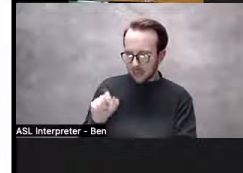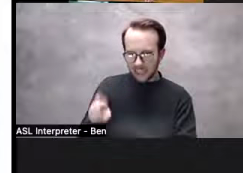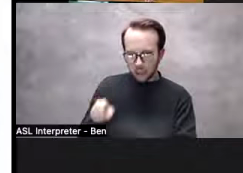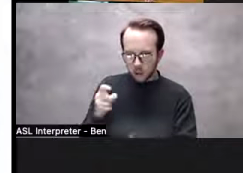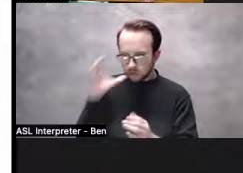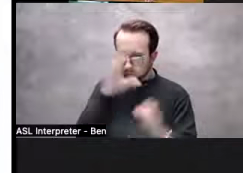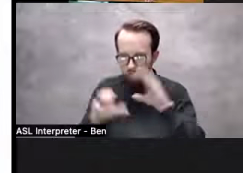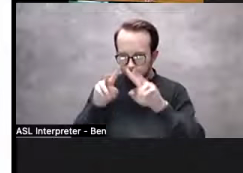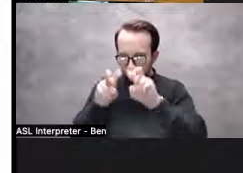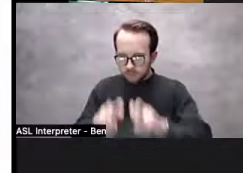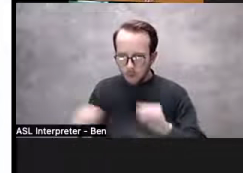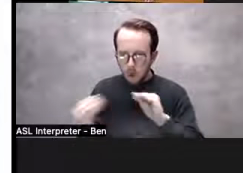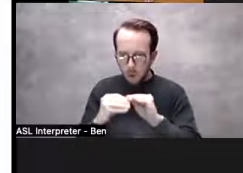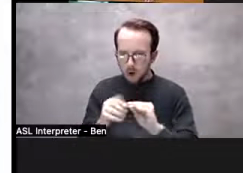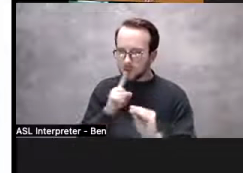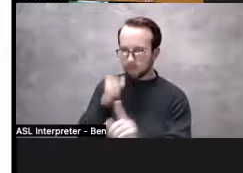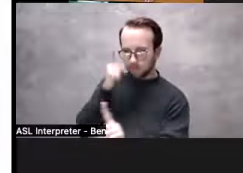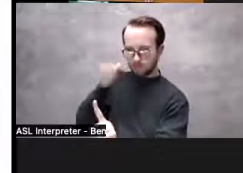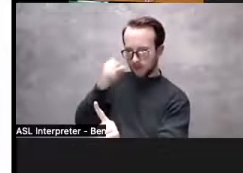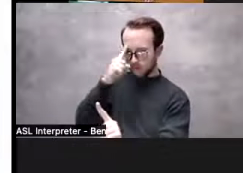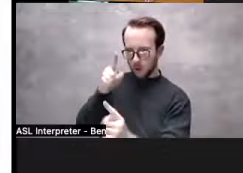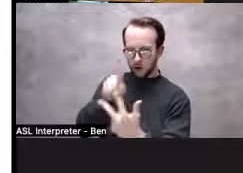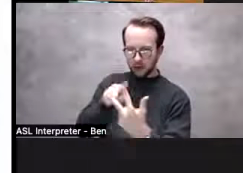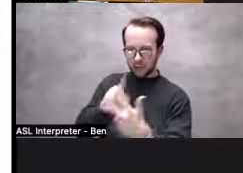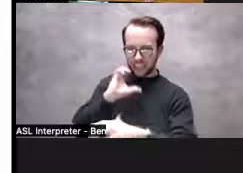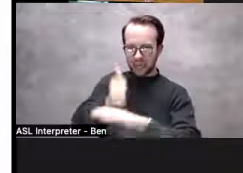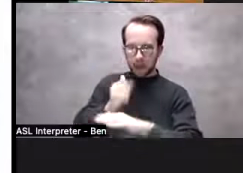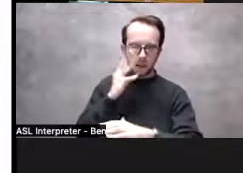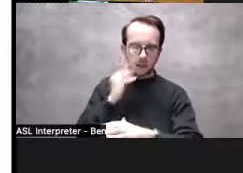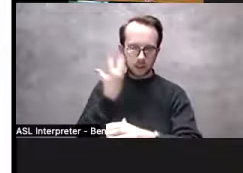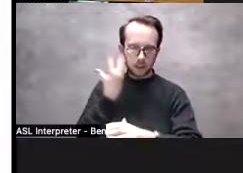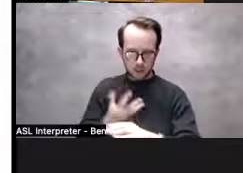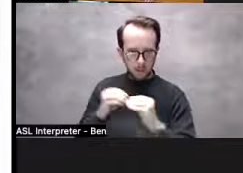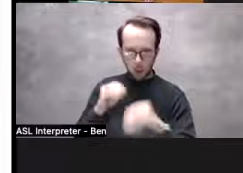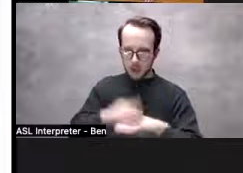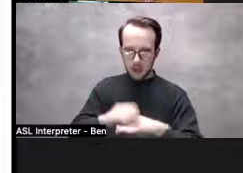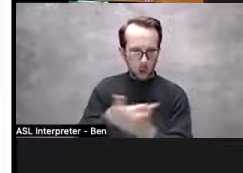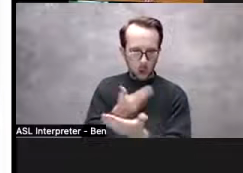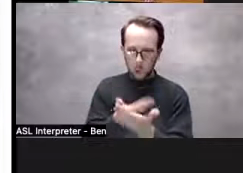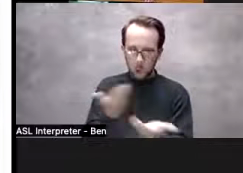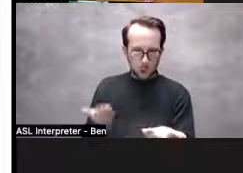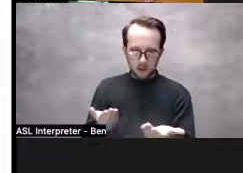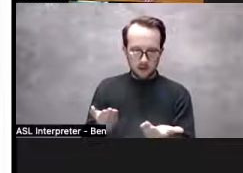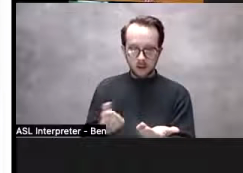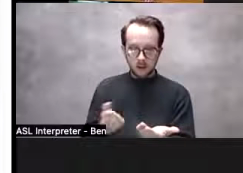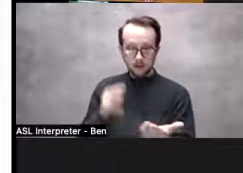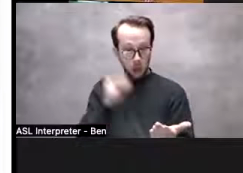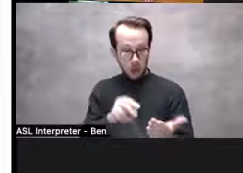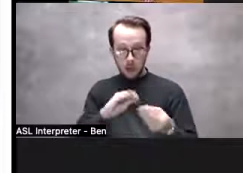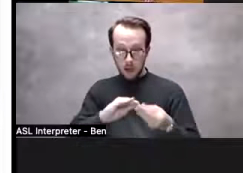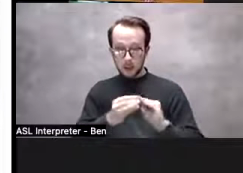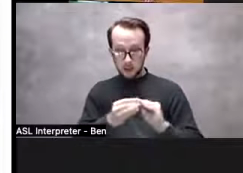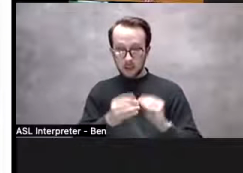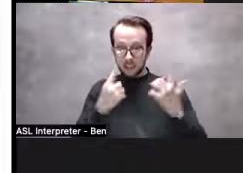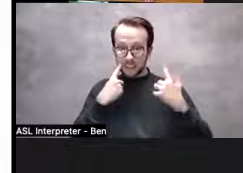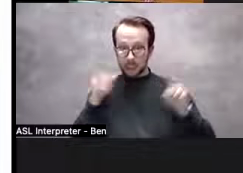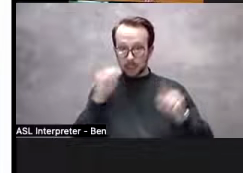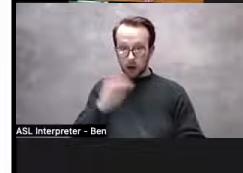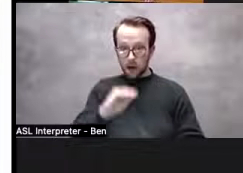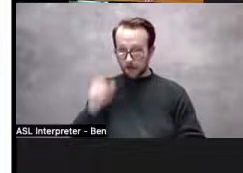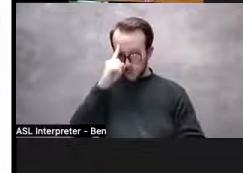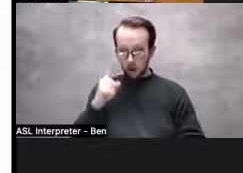really targeted towards established investigators rather than new investigators. And if you look at the numbers, the success rate for established